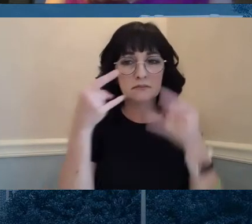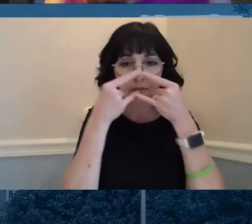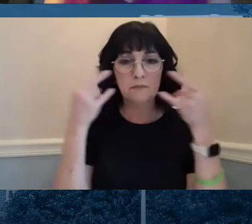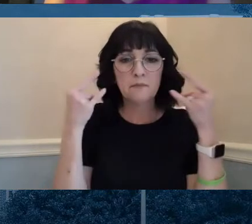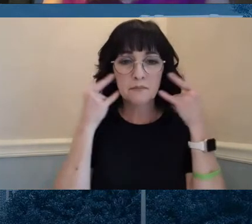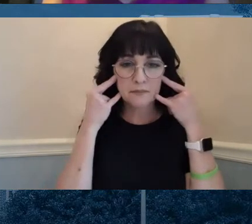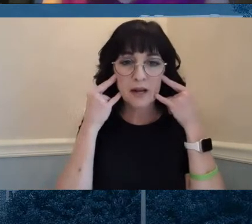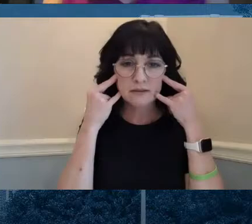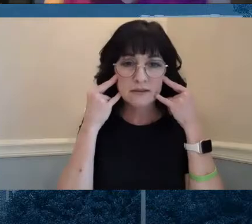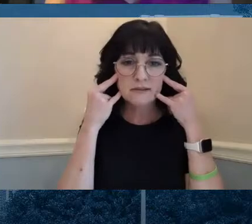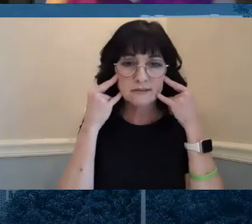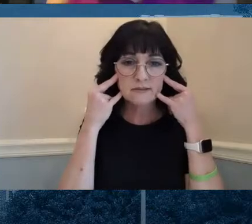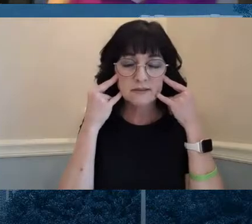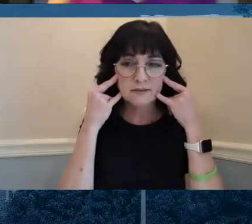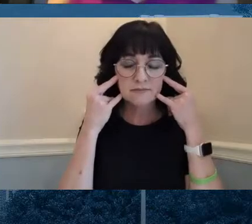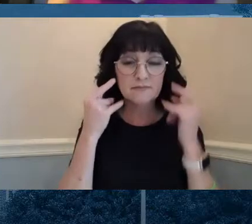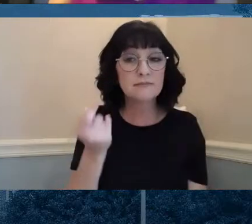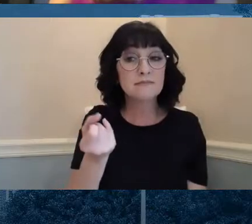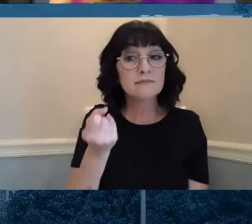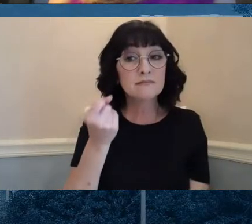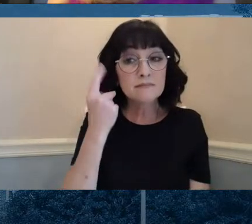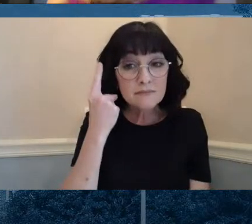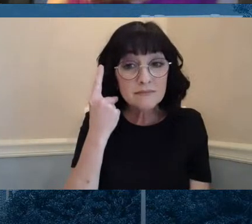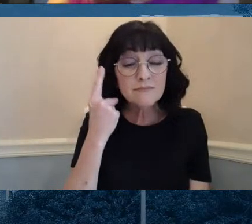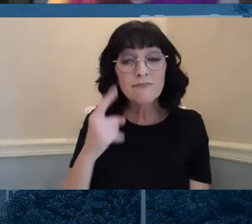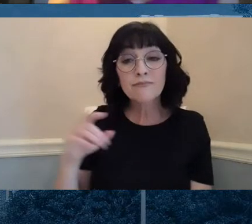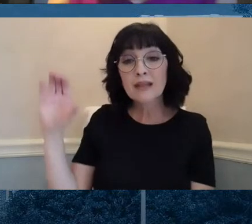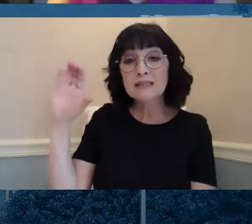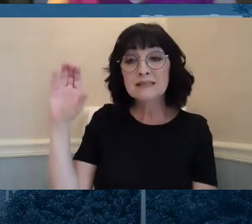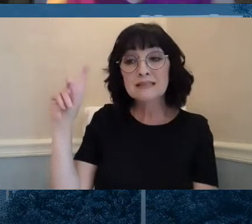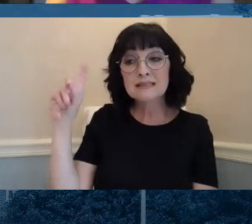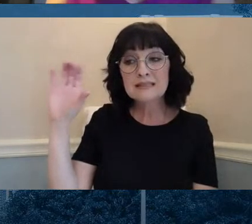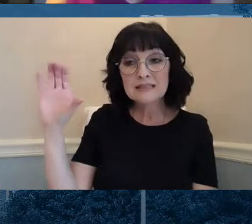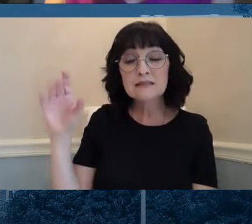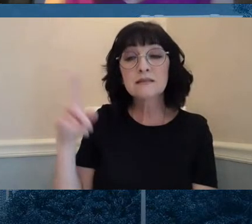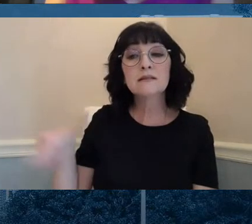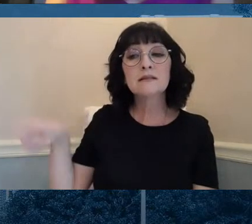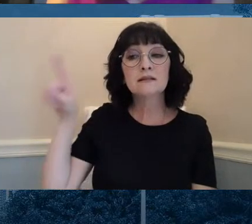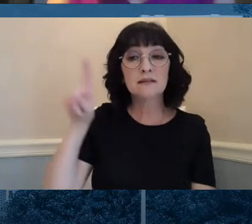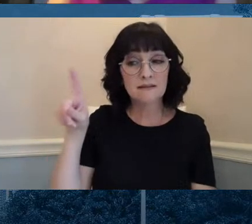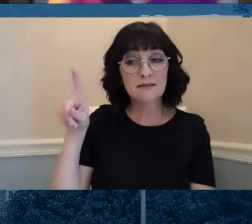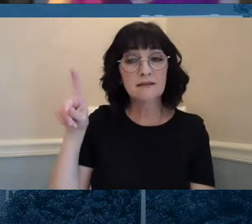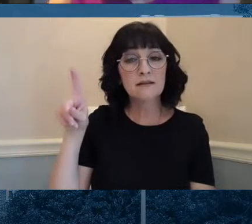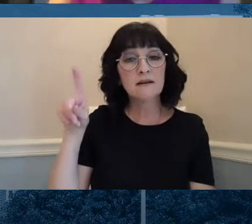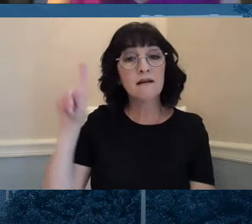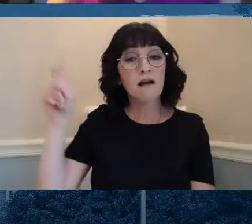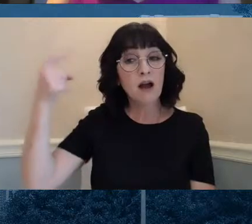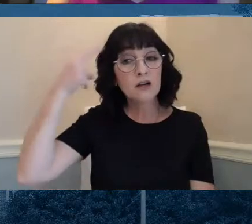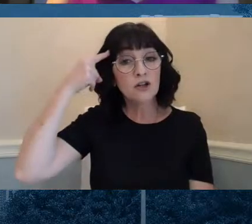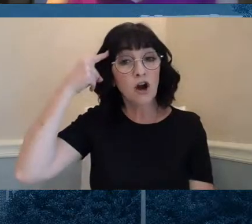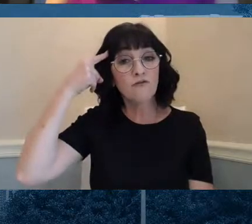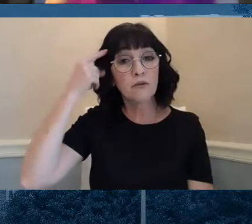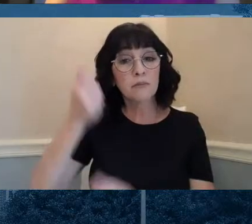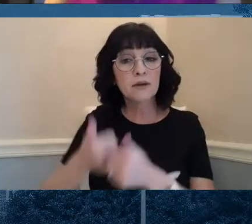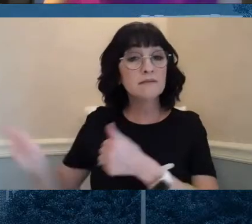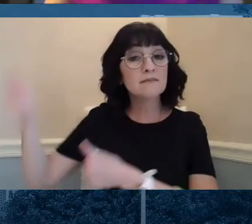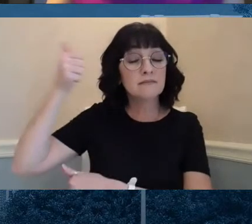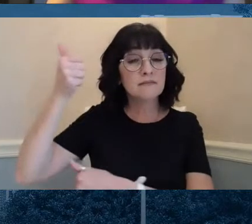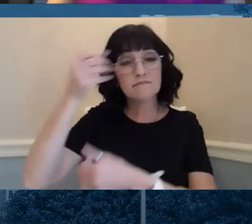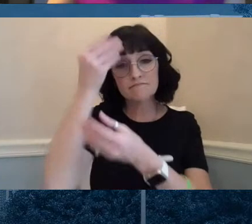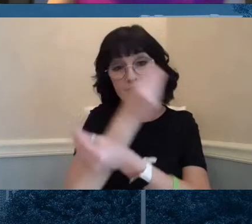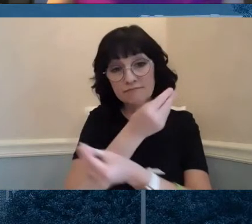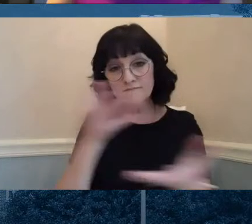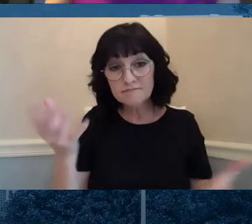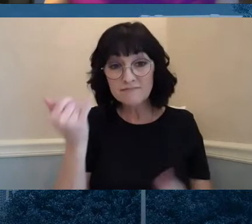been fully vaccinated. So if you have not, this new guidance does not pertain to you yet. So